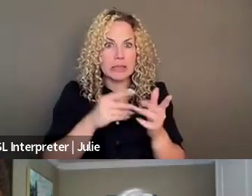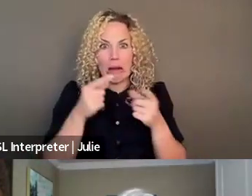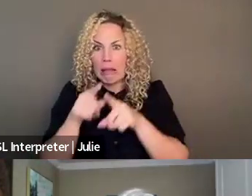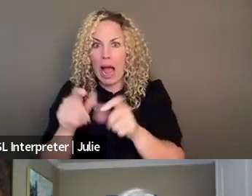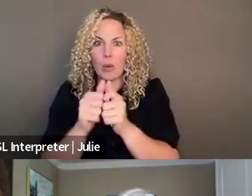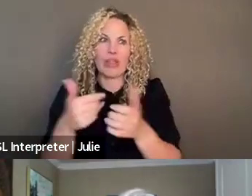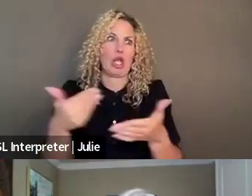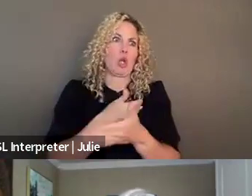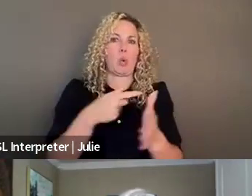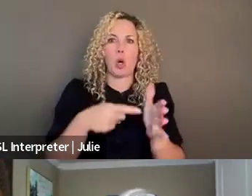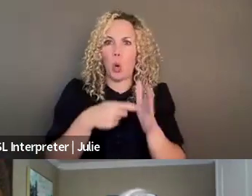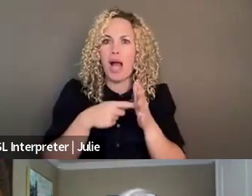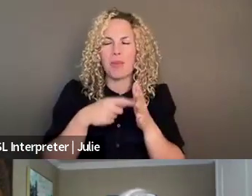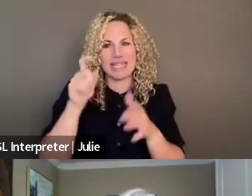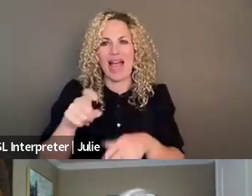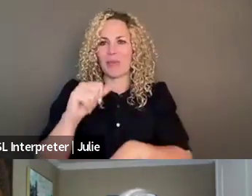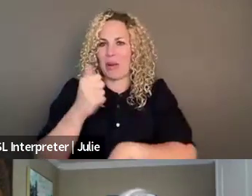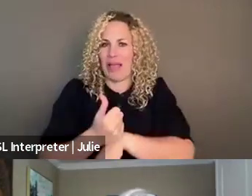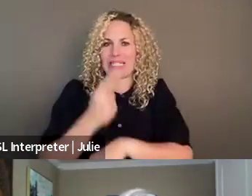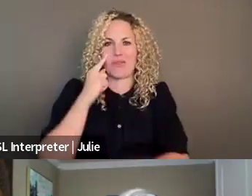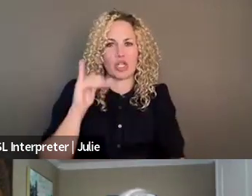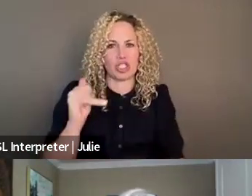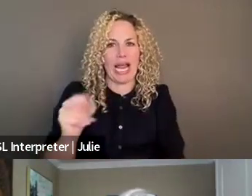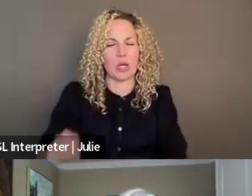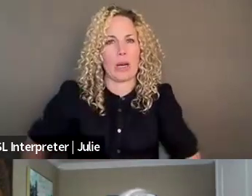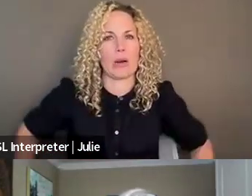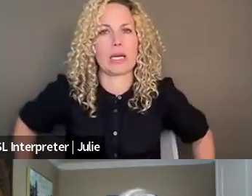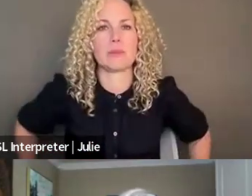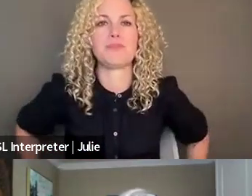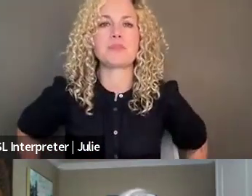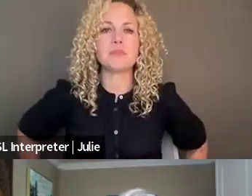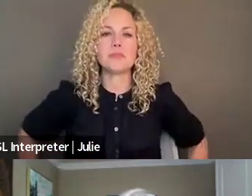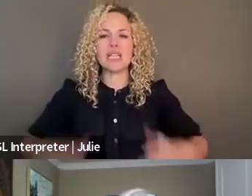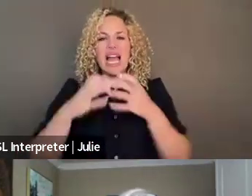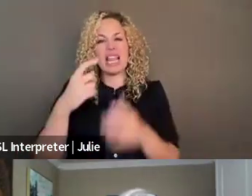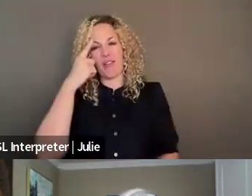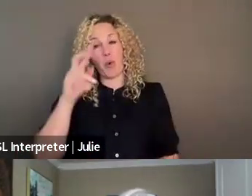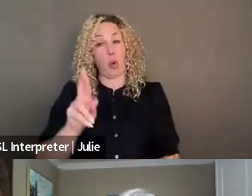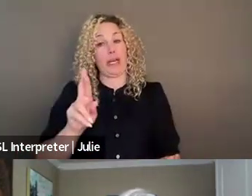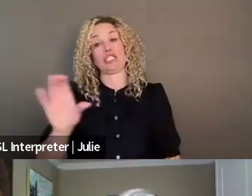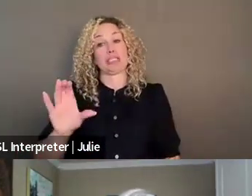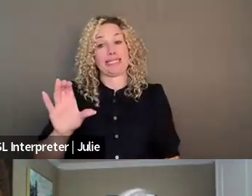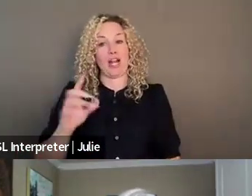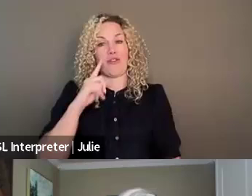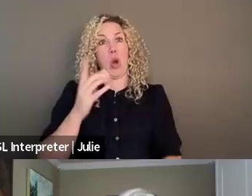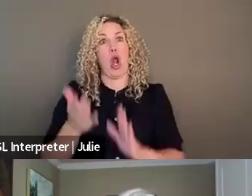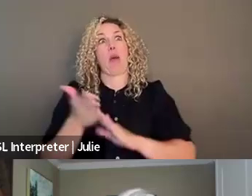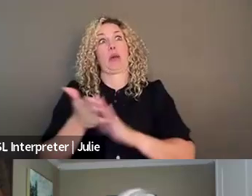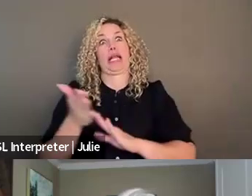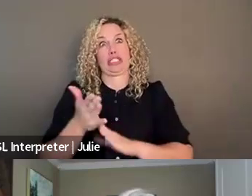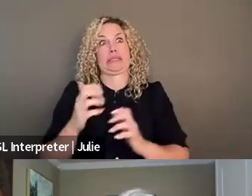some of these new requirements that are going to be in place for January. A lot for the regional center to operationalize right